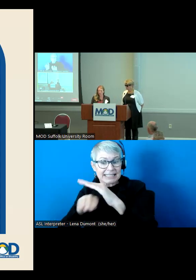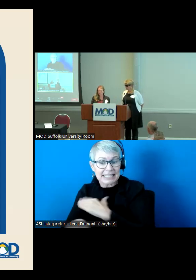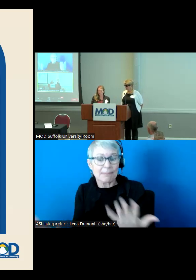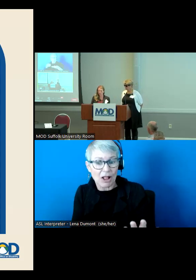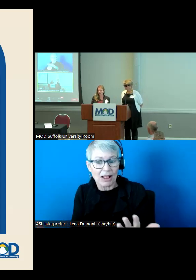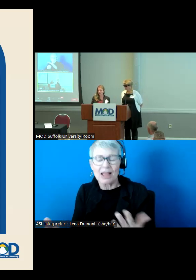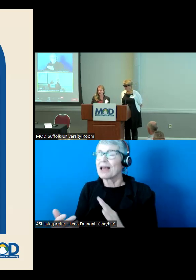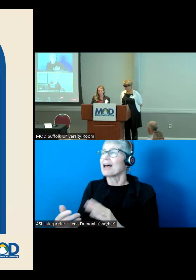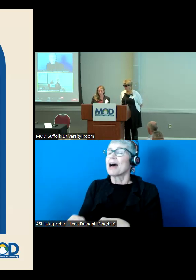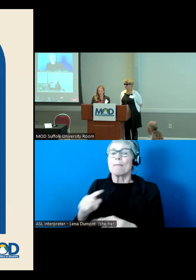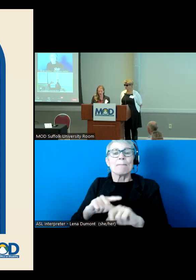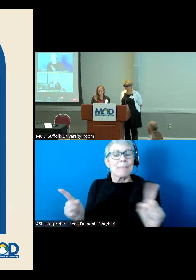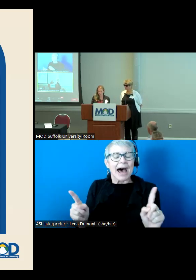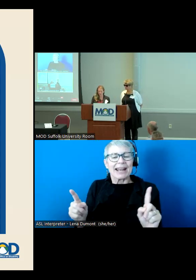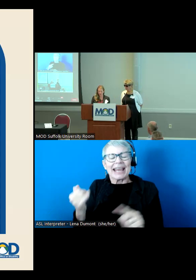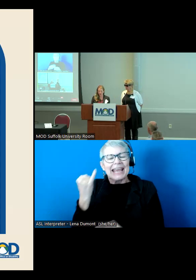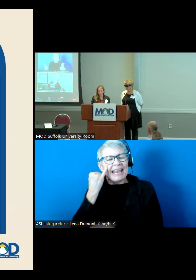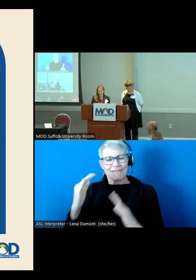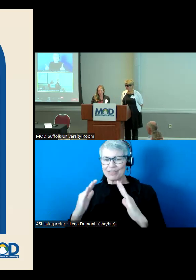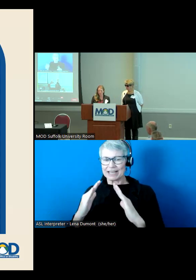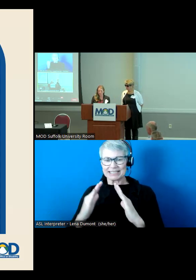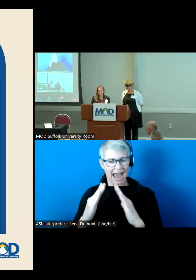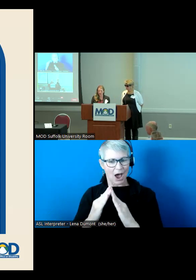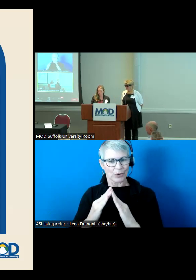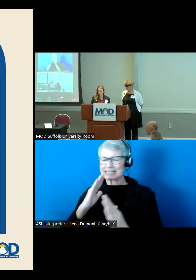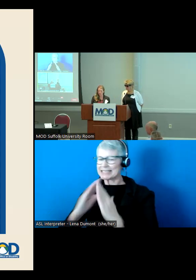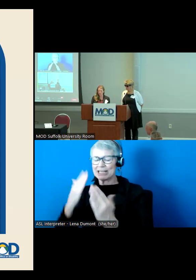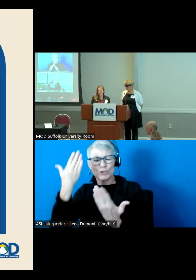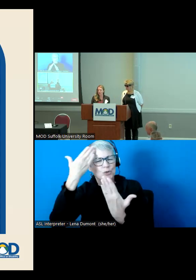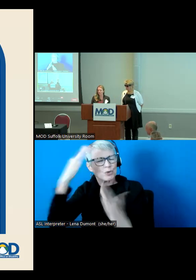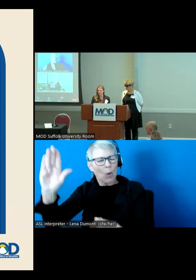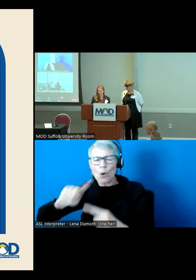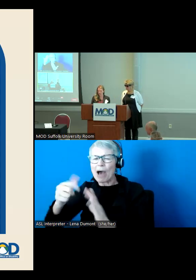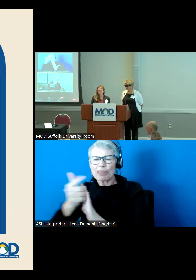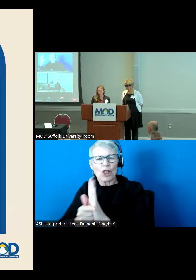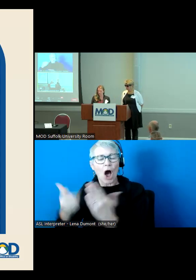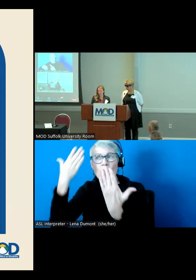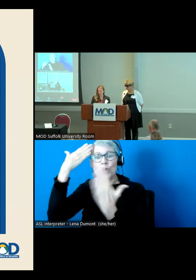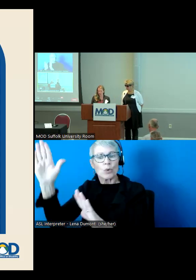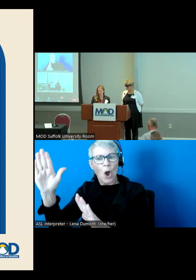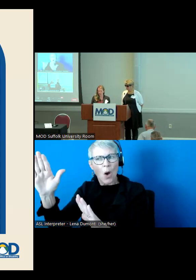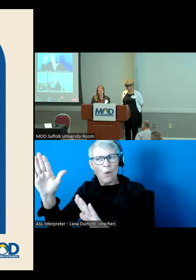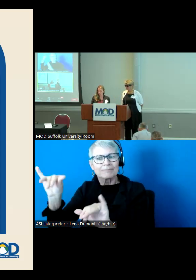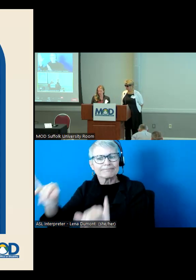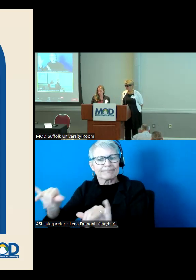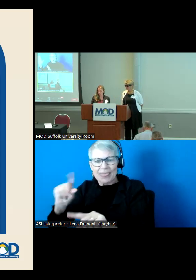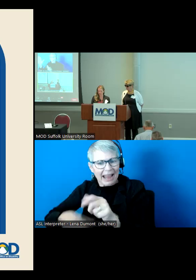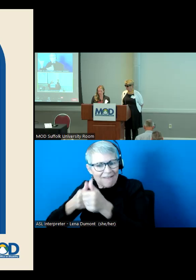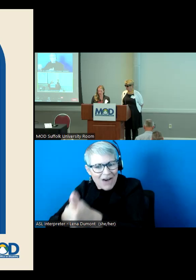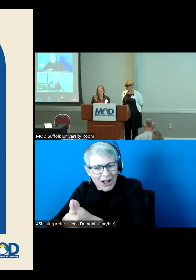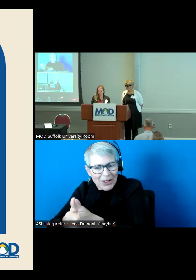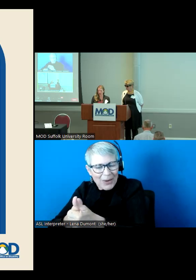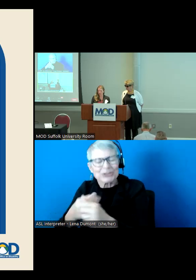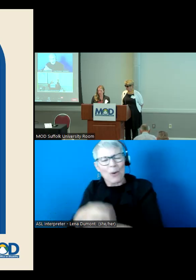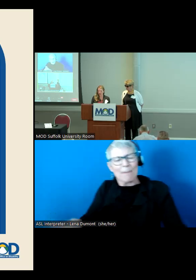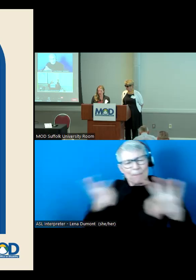only work if people know about them. MOD helps people navigate this maze of laws and regulations